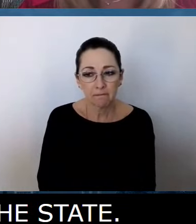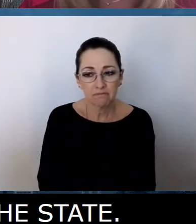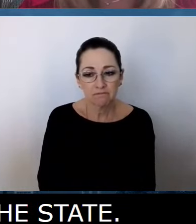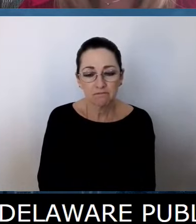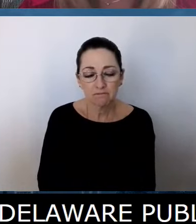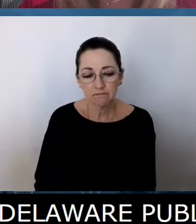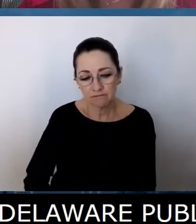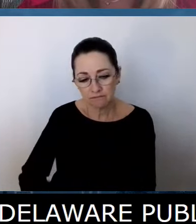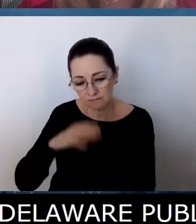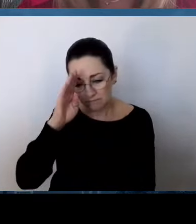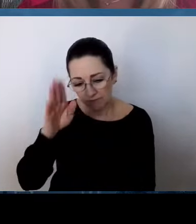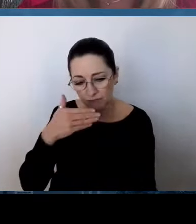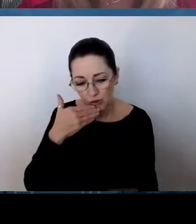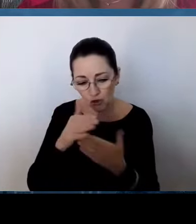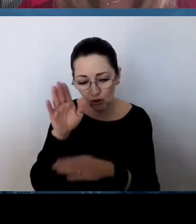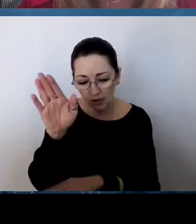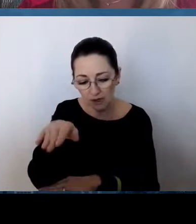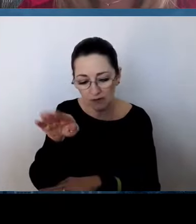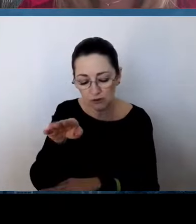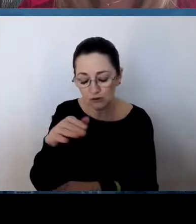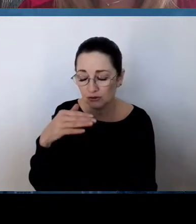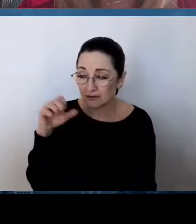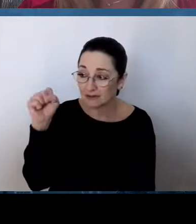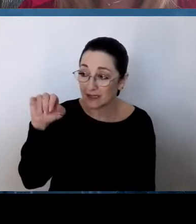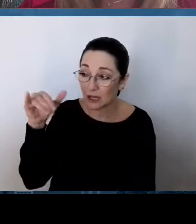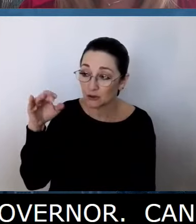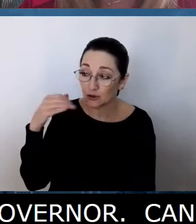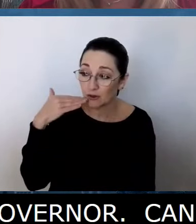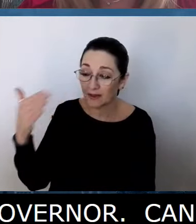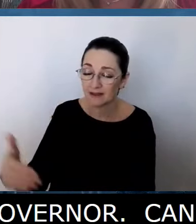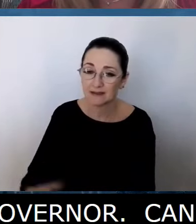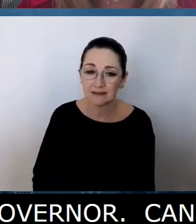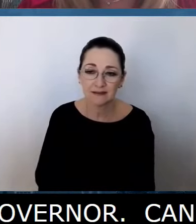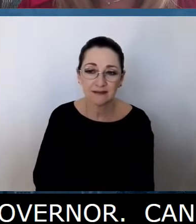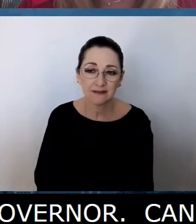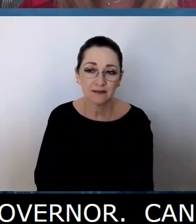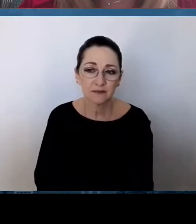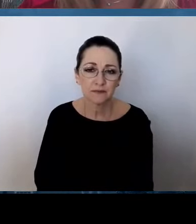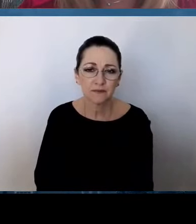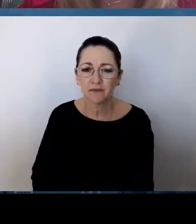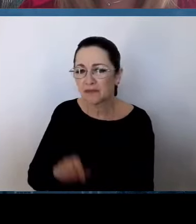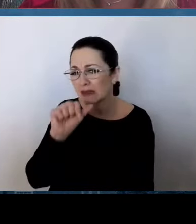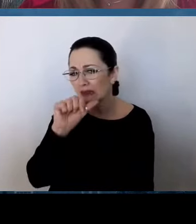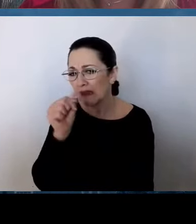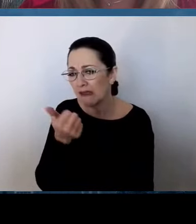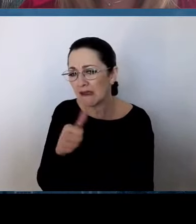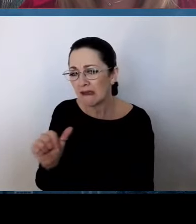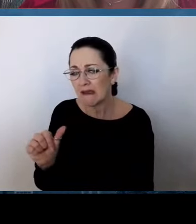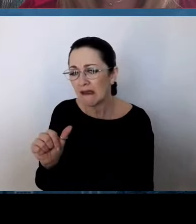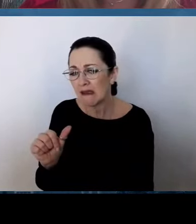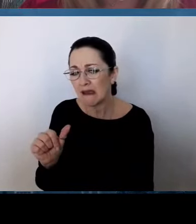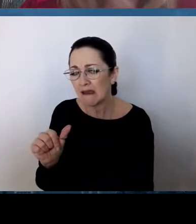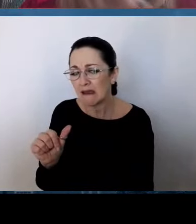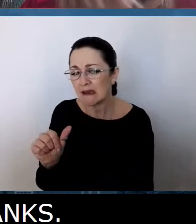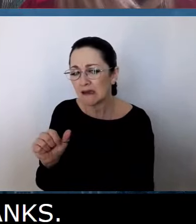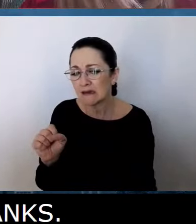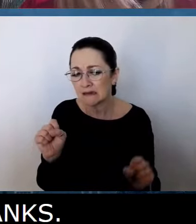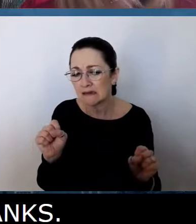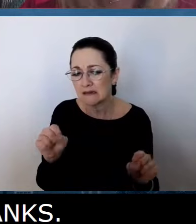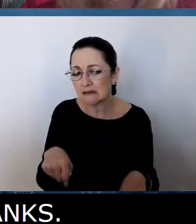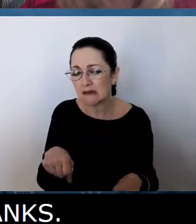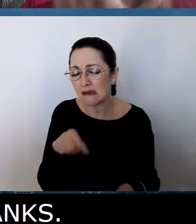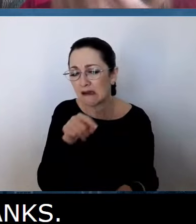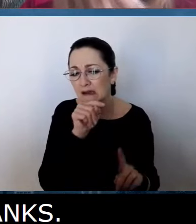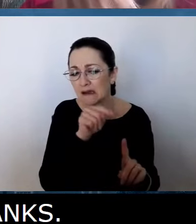Good afternoon, Governor. Can you hear me? Yes, Joe, thanks. Is there anything that the state can do to encourage people